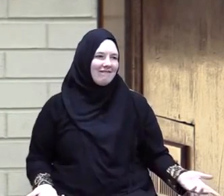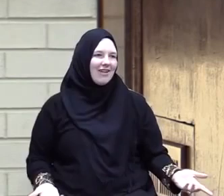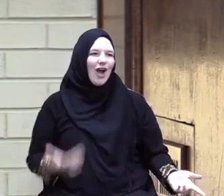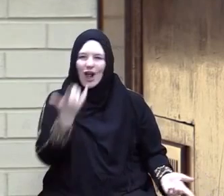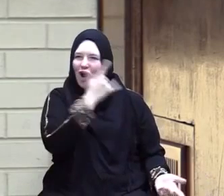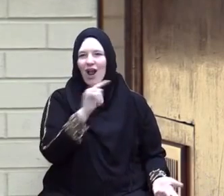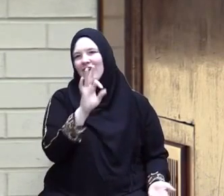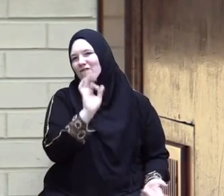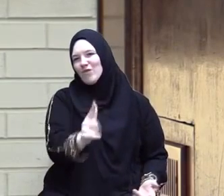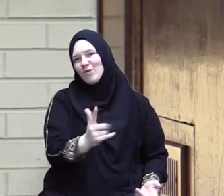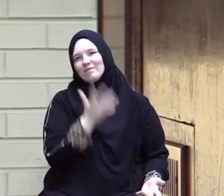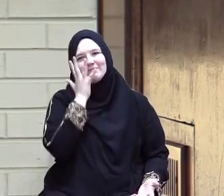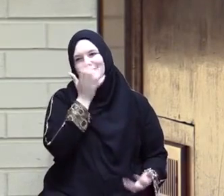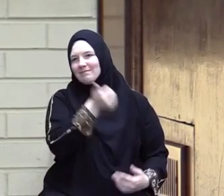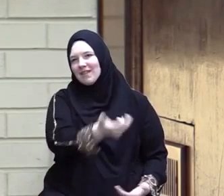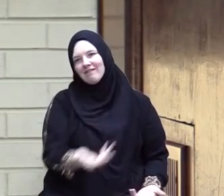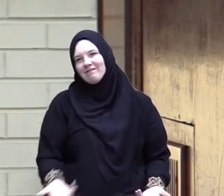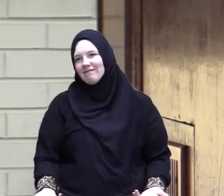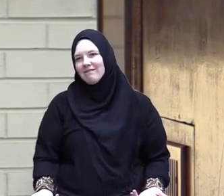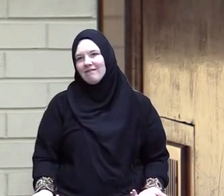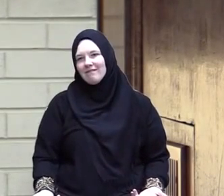They deceive none but themselves.